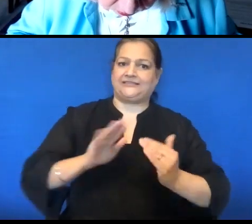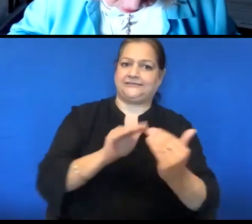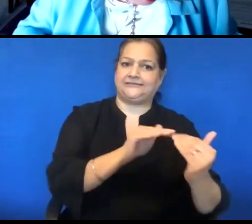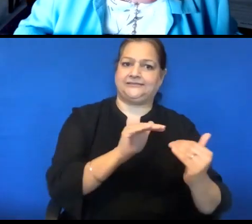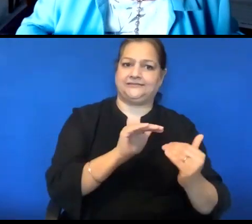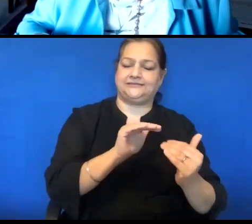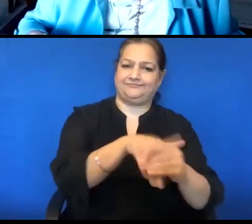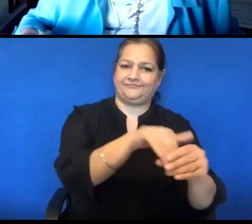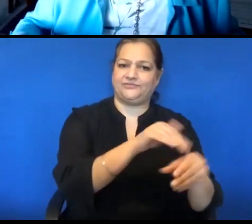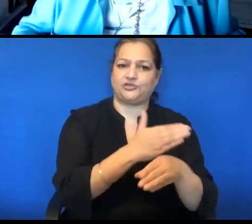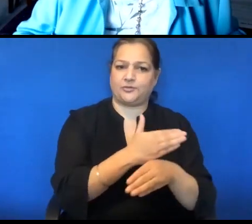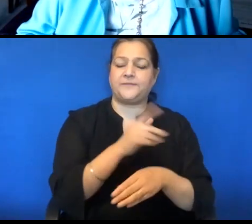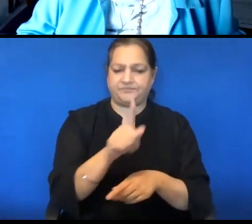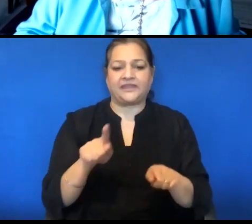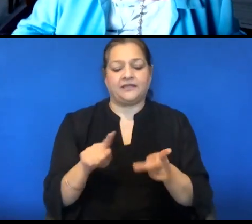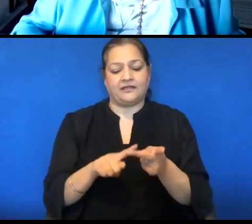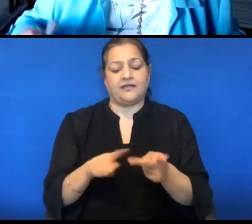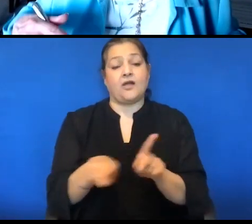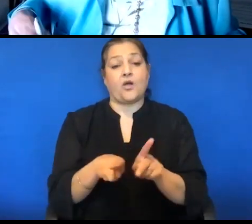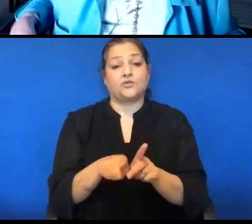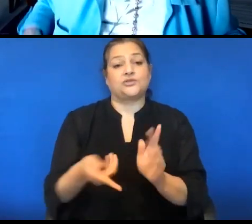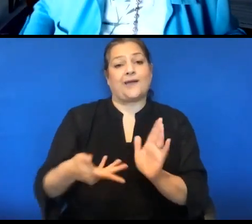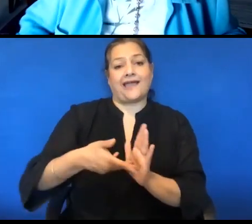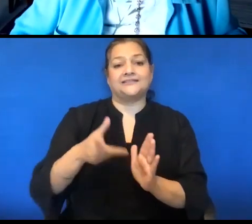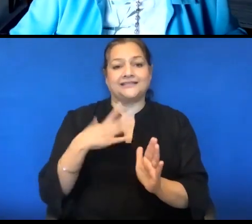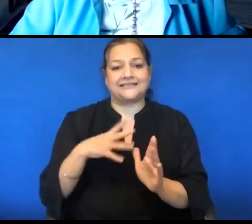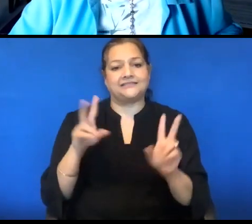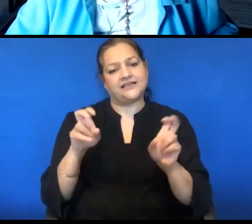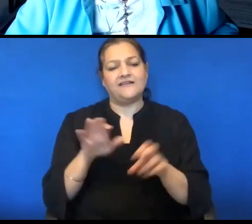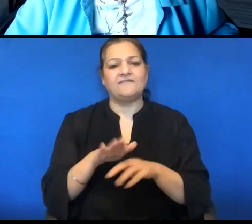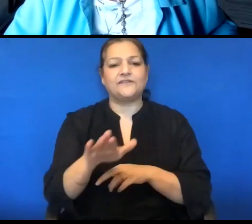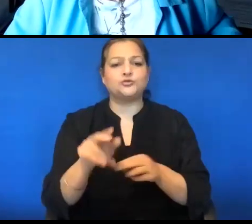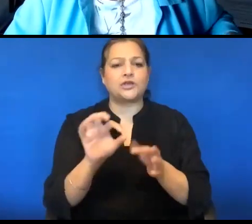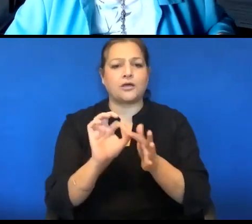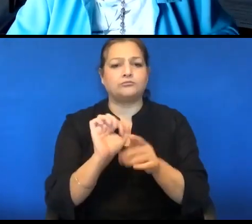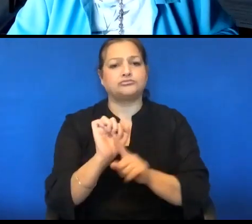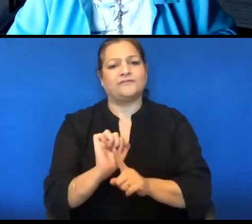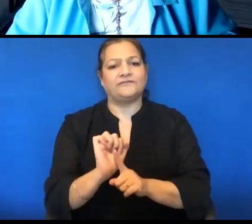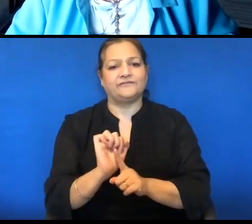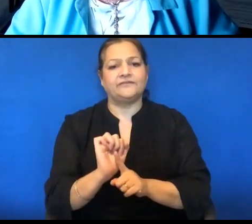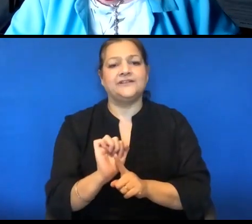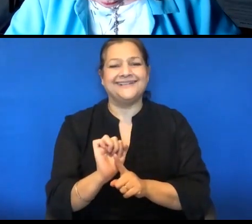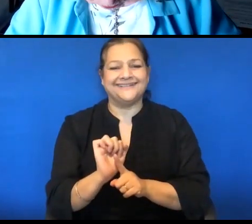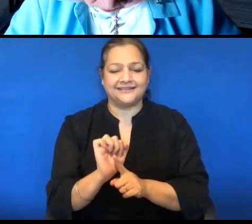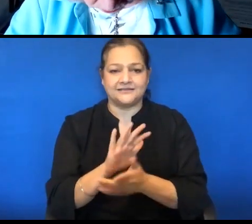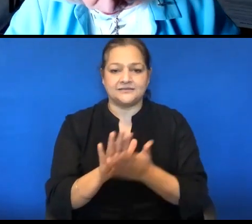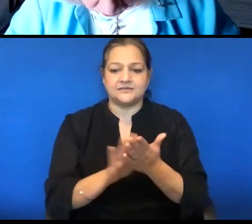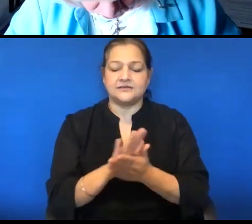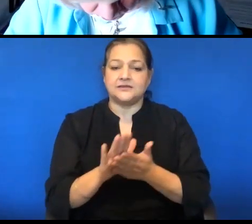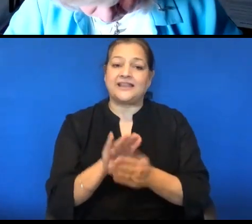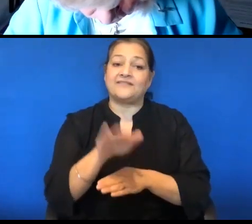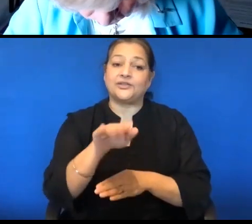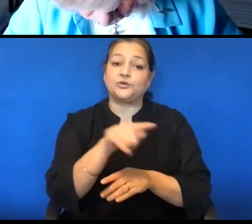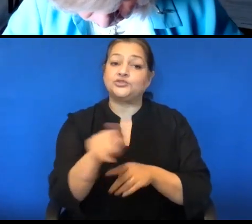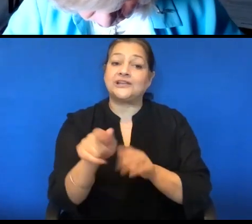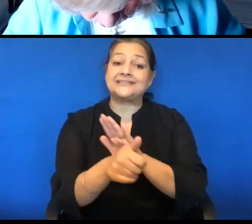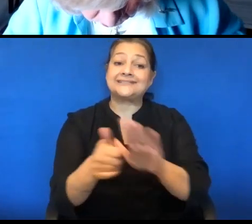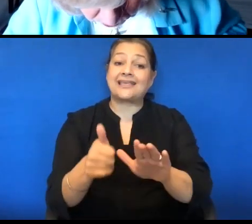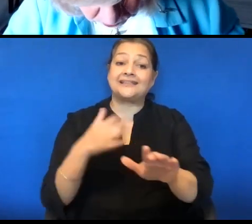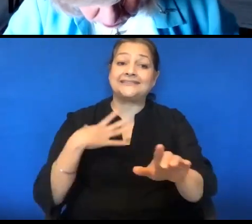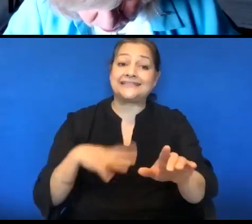I mean, you know, the skills of the future that the future employers are going to need may not be quite the same as of the current. So I particularly think of